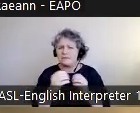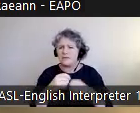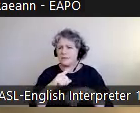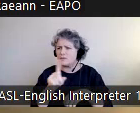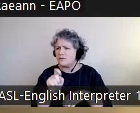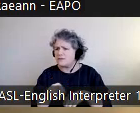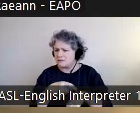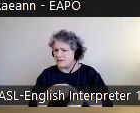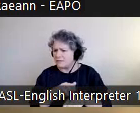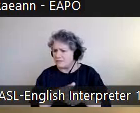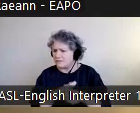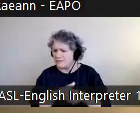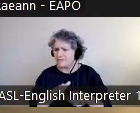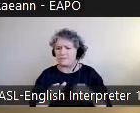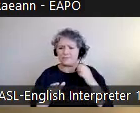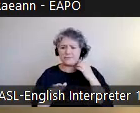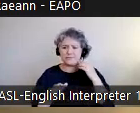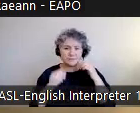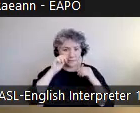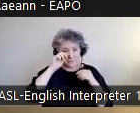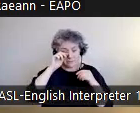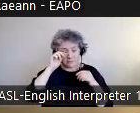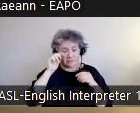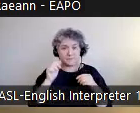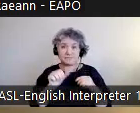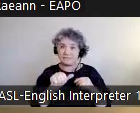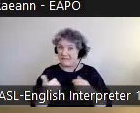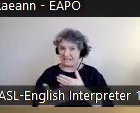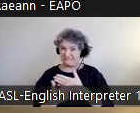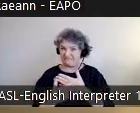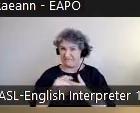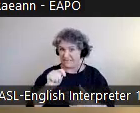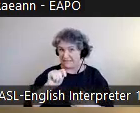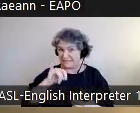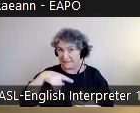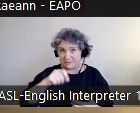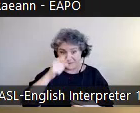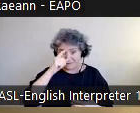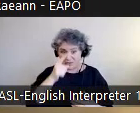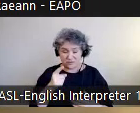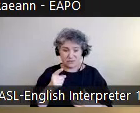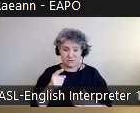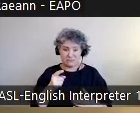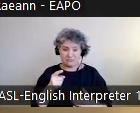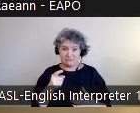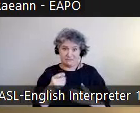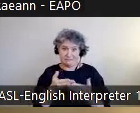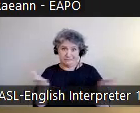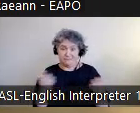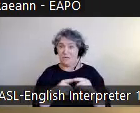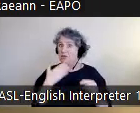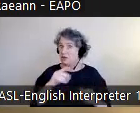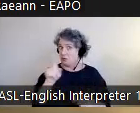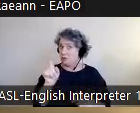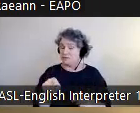So this is, I don't know if you have any tips for this person, but I think this is a good question. Is